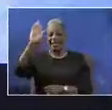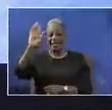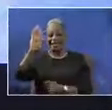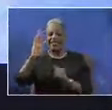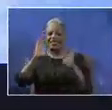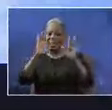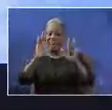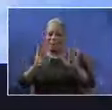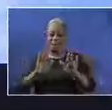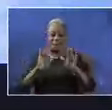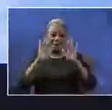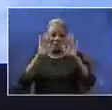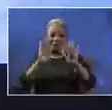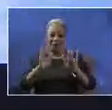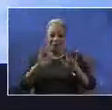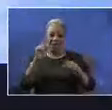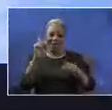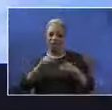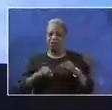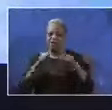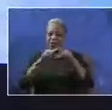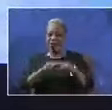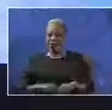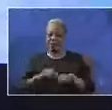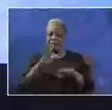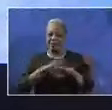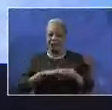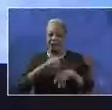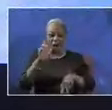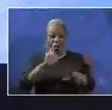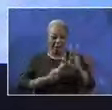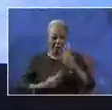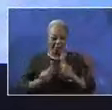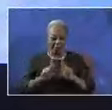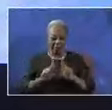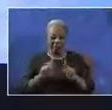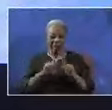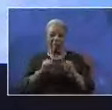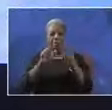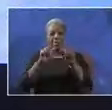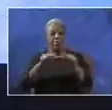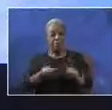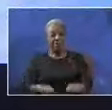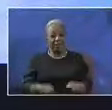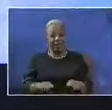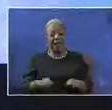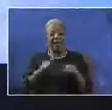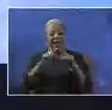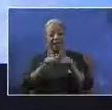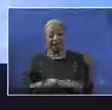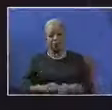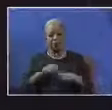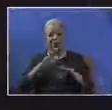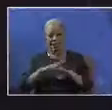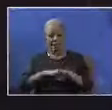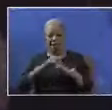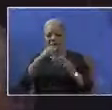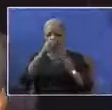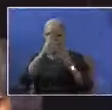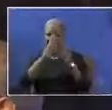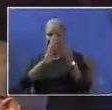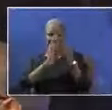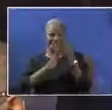you can't depend on this with folk, but one thing you can always depend on with God is that God is a compassionate God, and